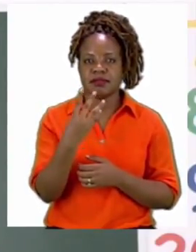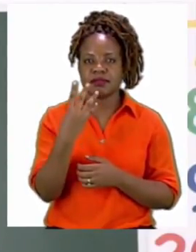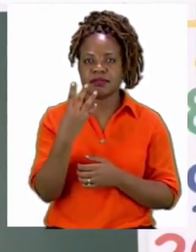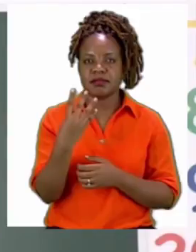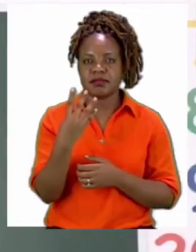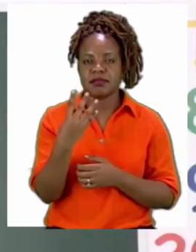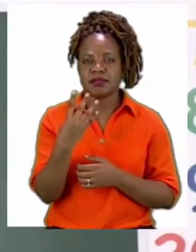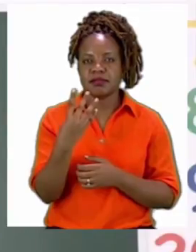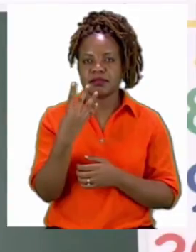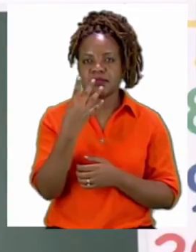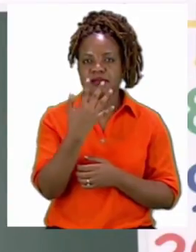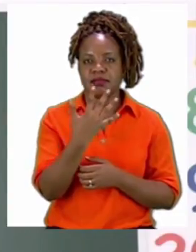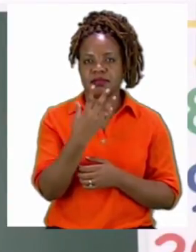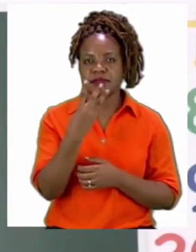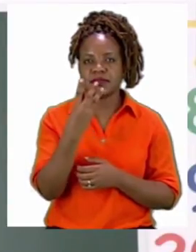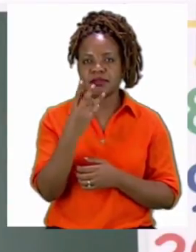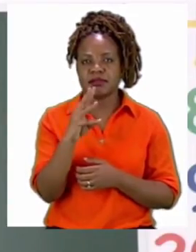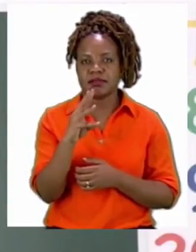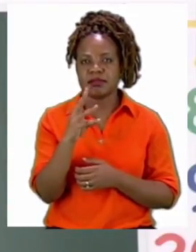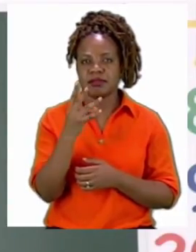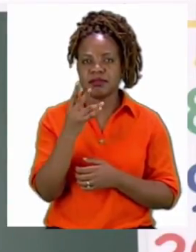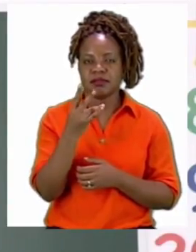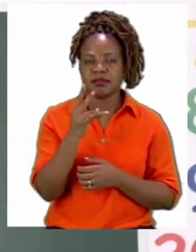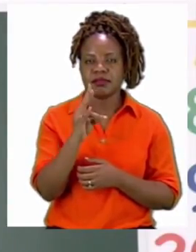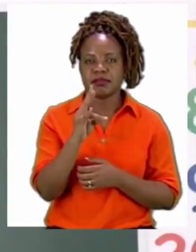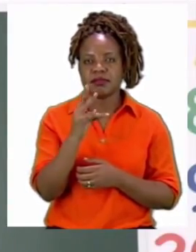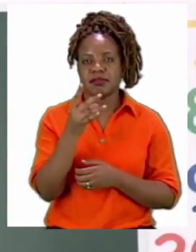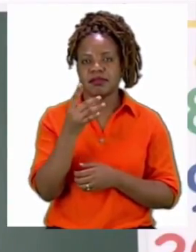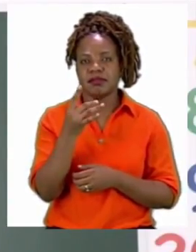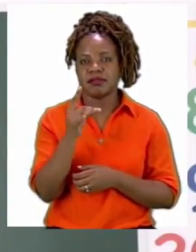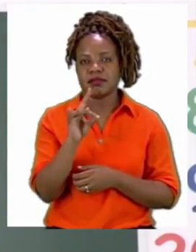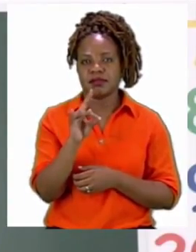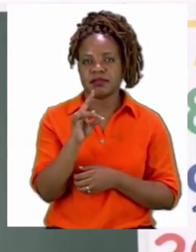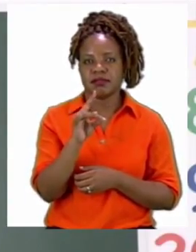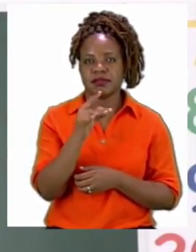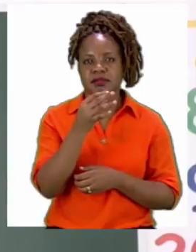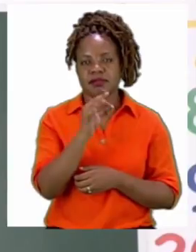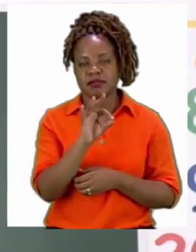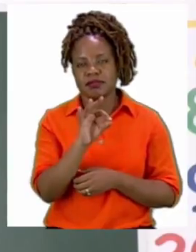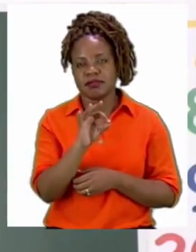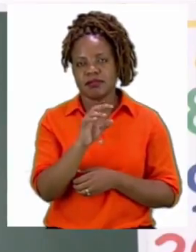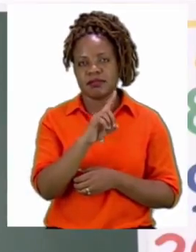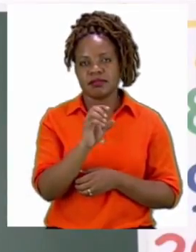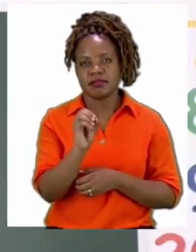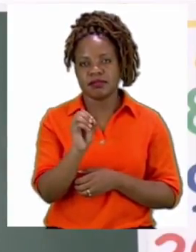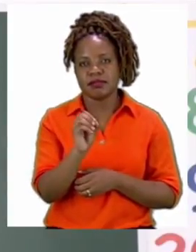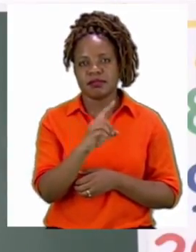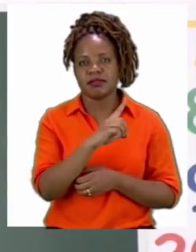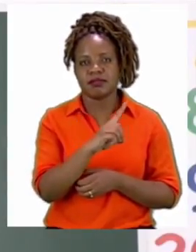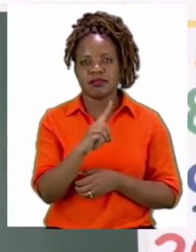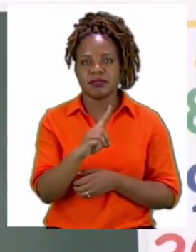3, 4, 5, 6, 7, 8, 9,